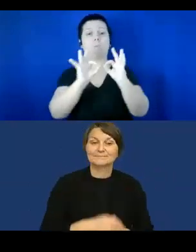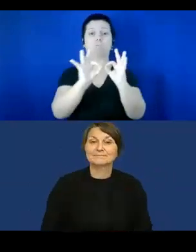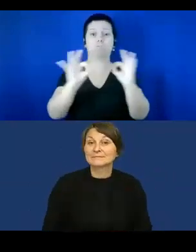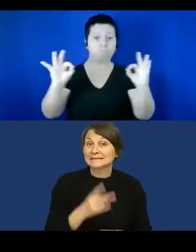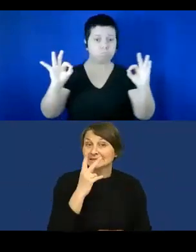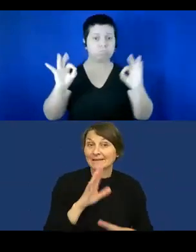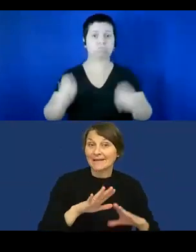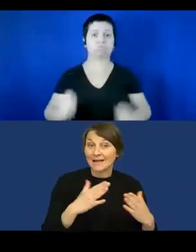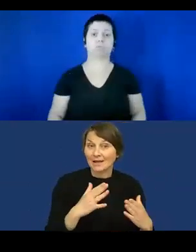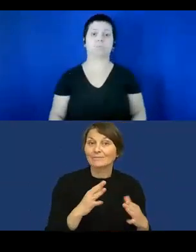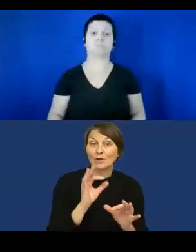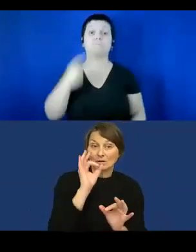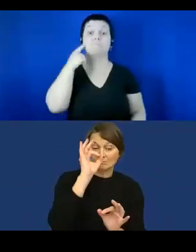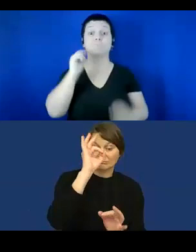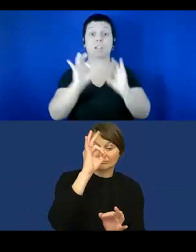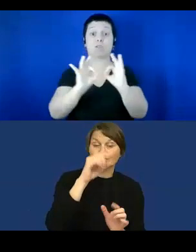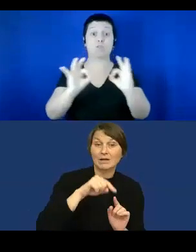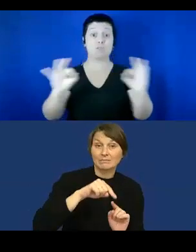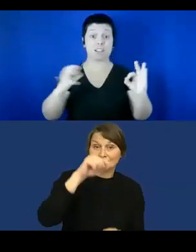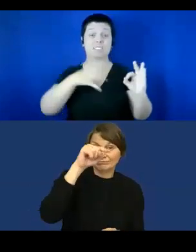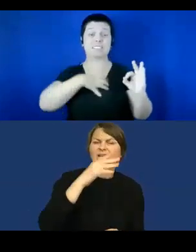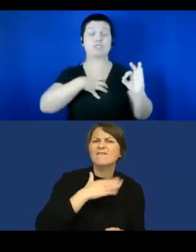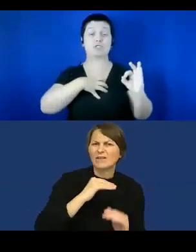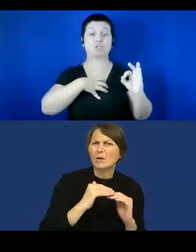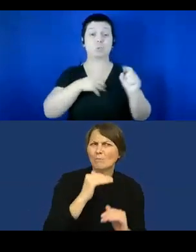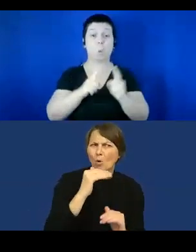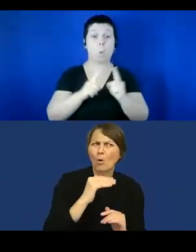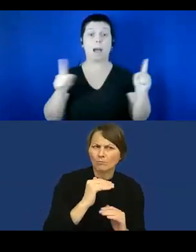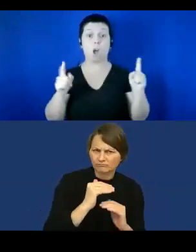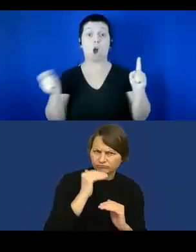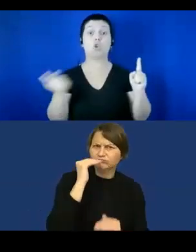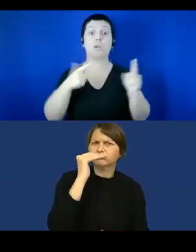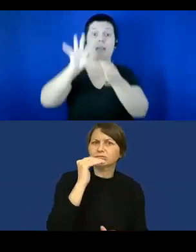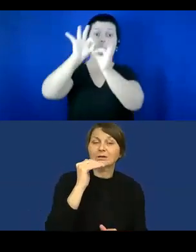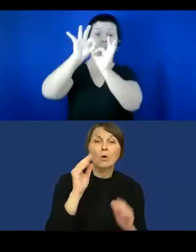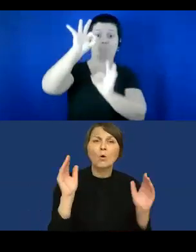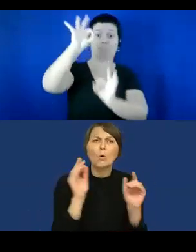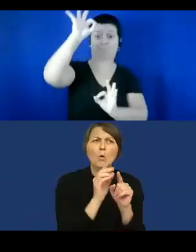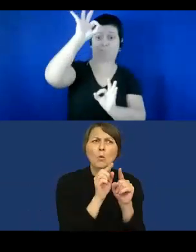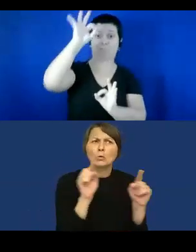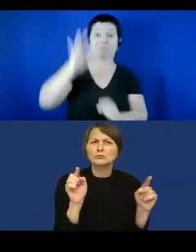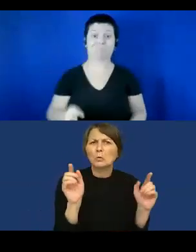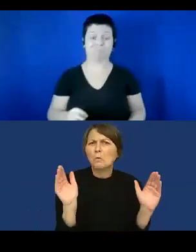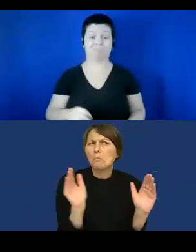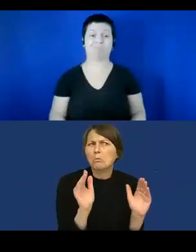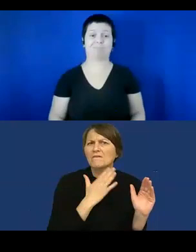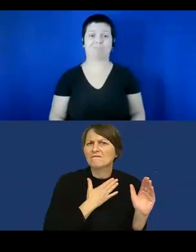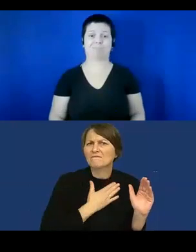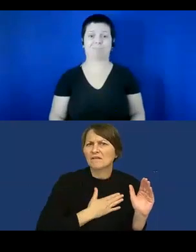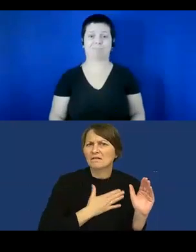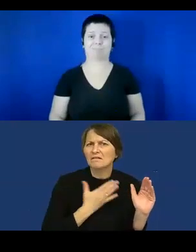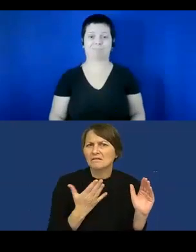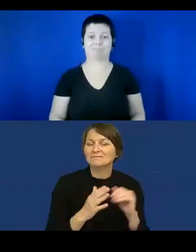the vertical distances felt larger than the horizontal distances. So it can make a lot of difference in